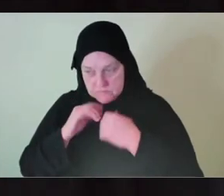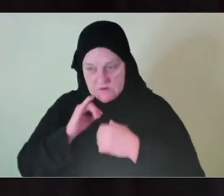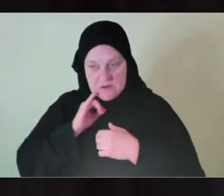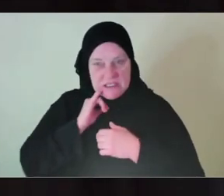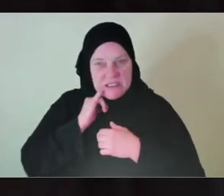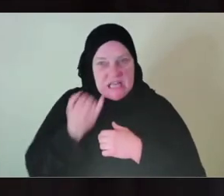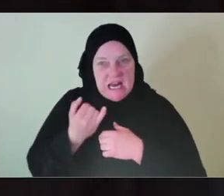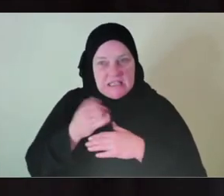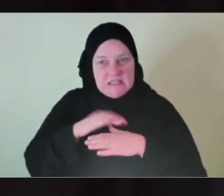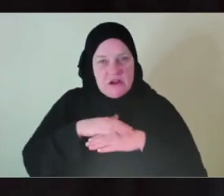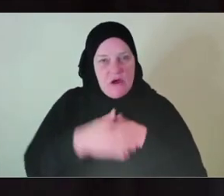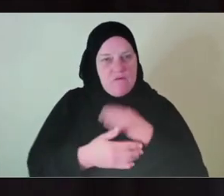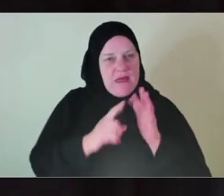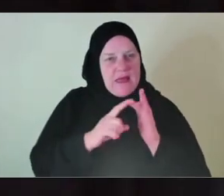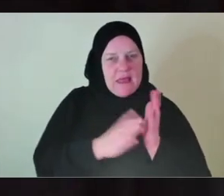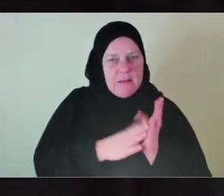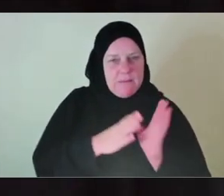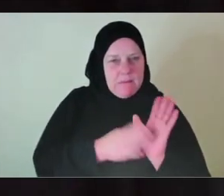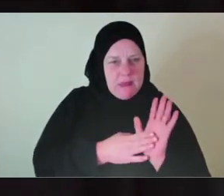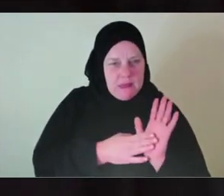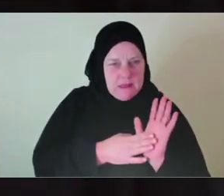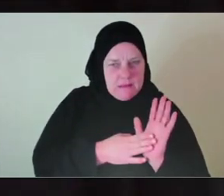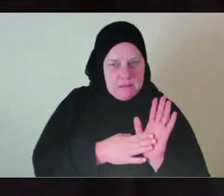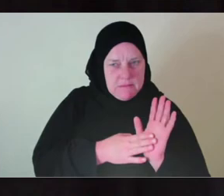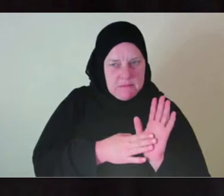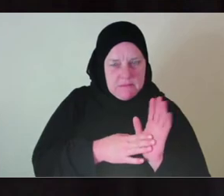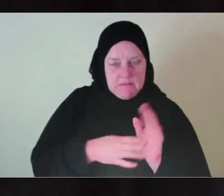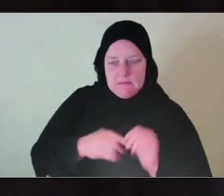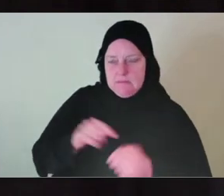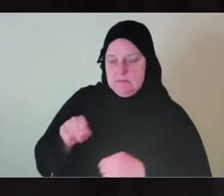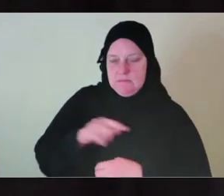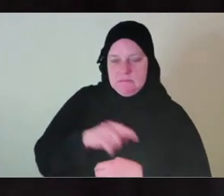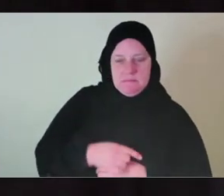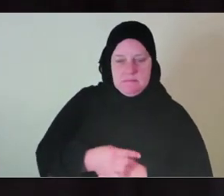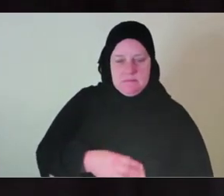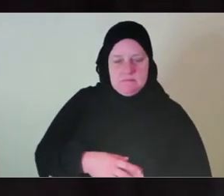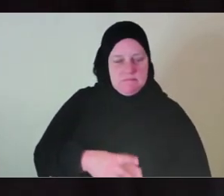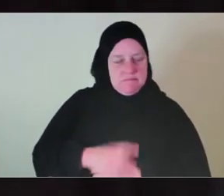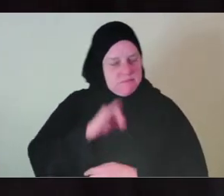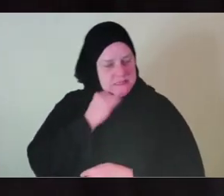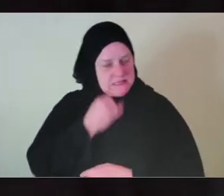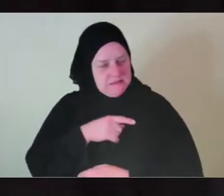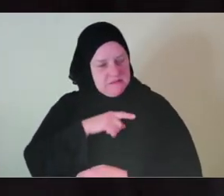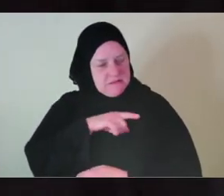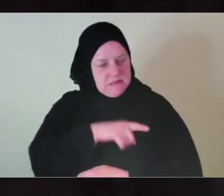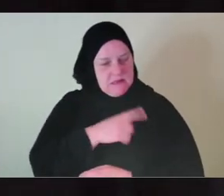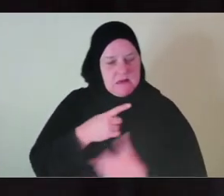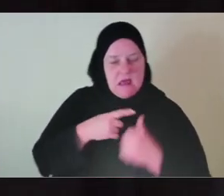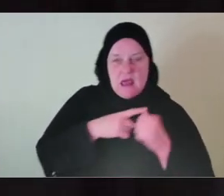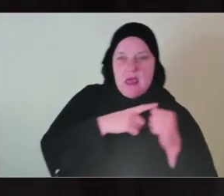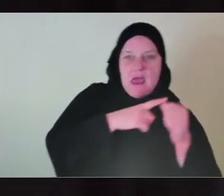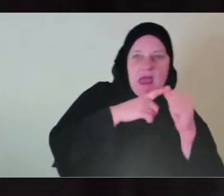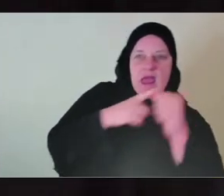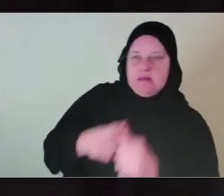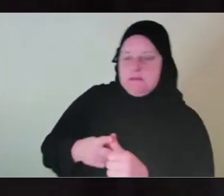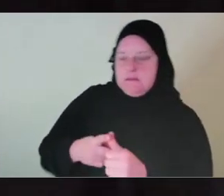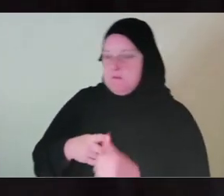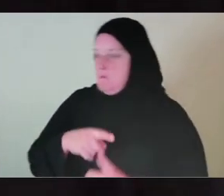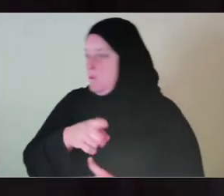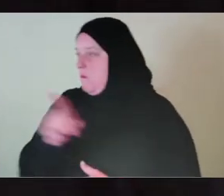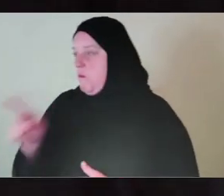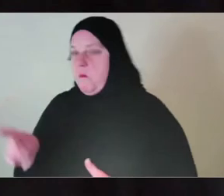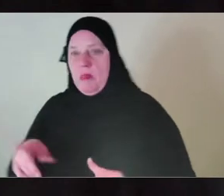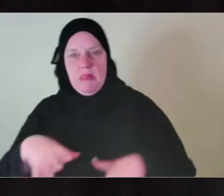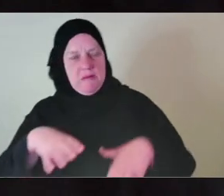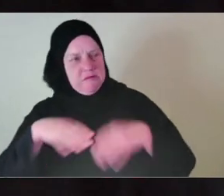especially that the Imam's answer was so easily accepted by Mu'tasim. So he went to Al-Mu'tasim and he